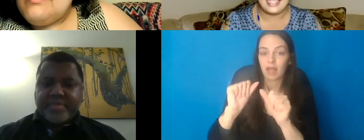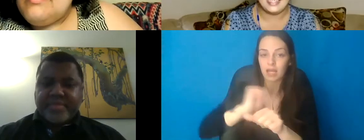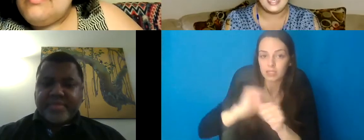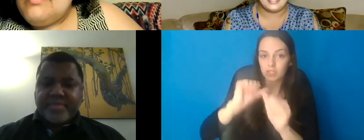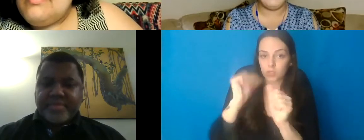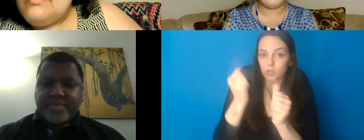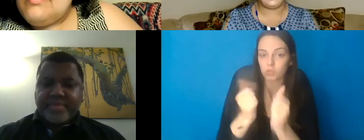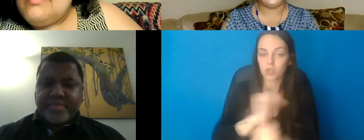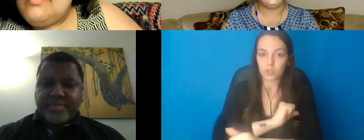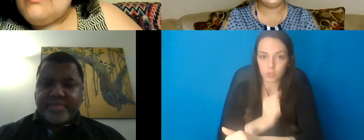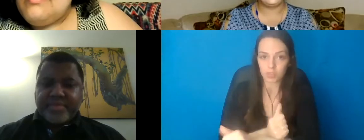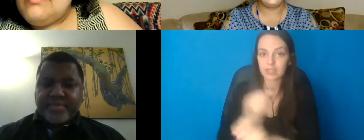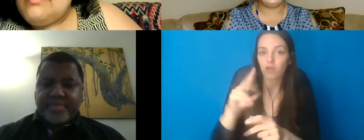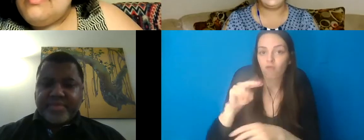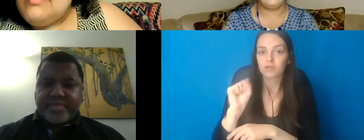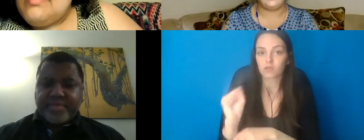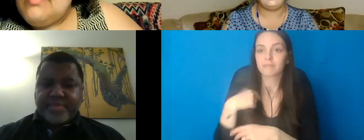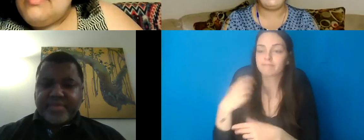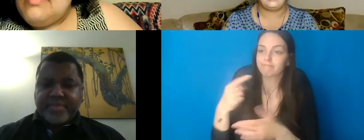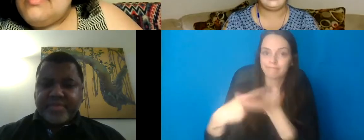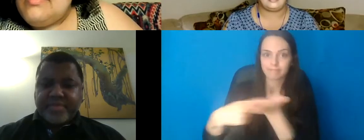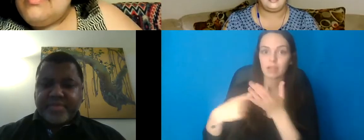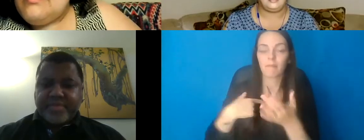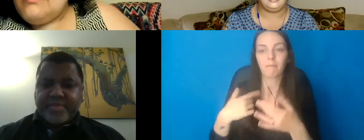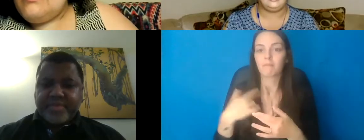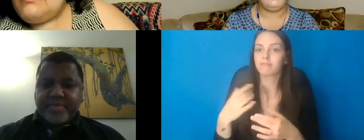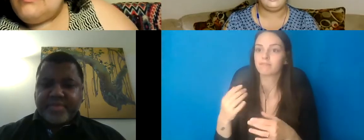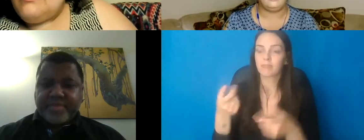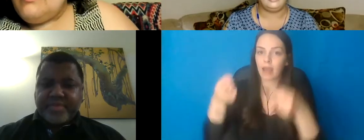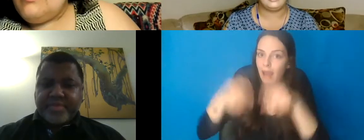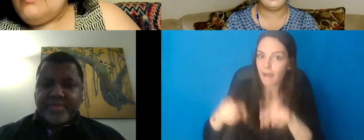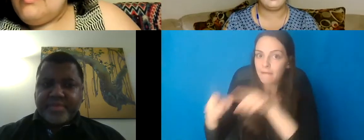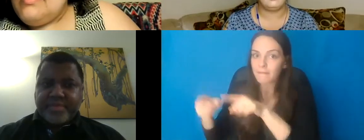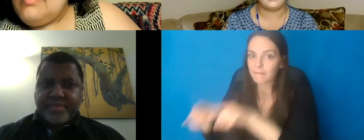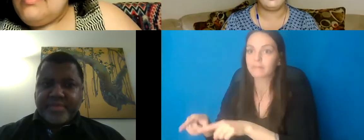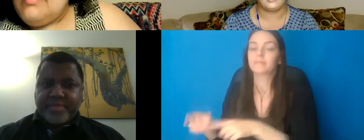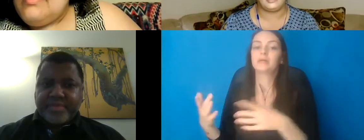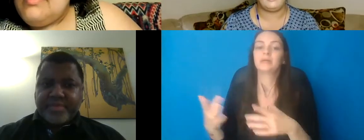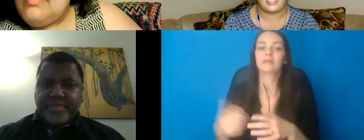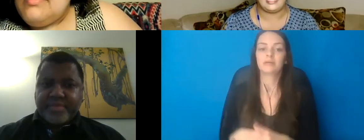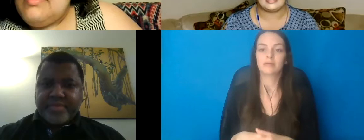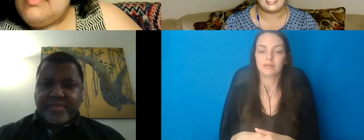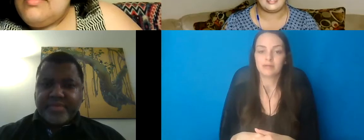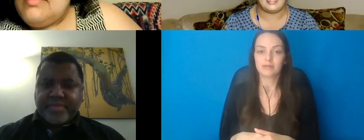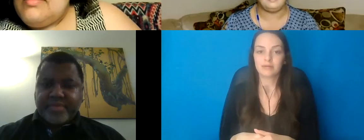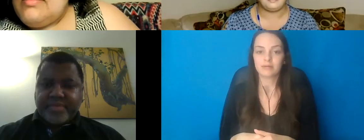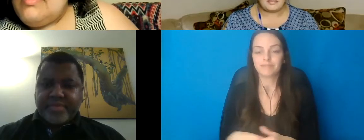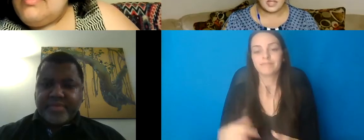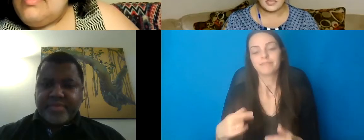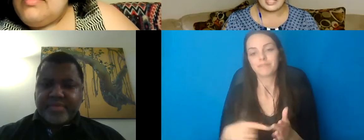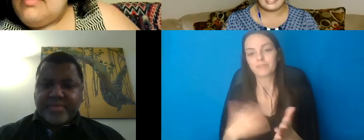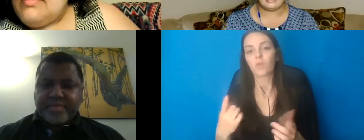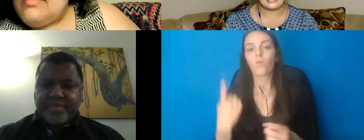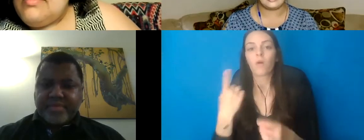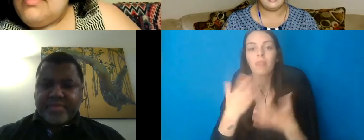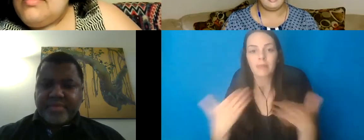incident. Anyways, but one of the things that I feel is really bad is that we still live in